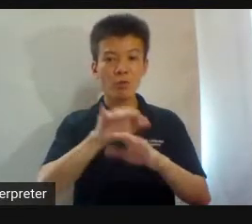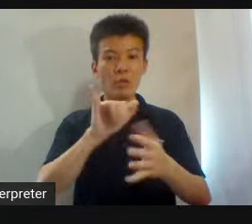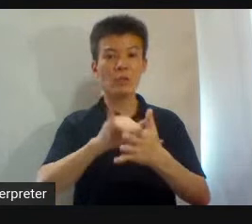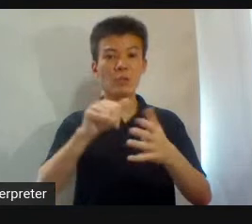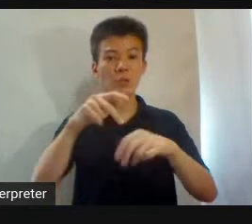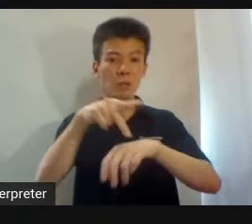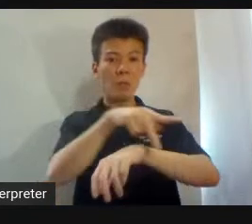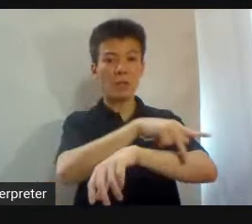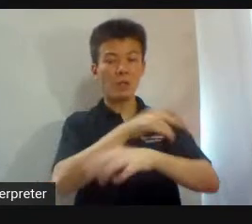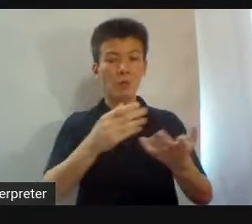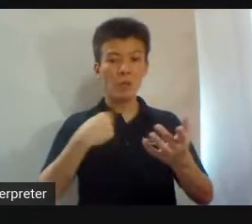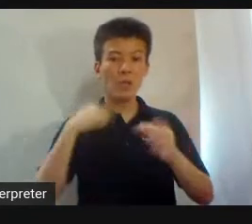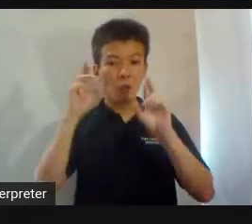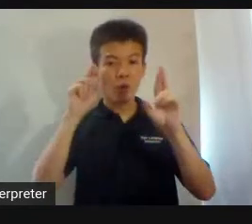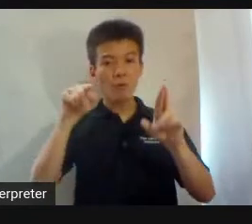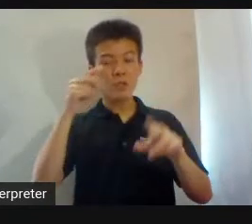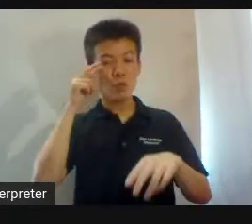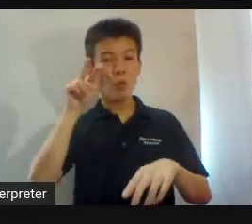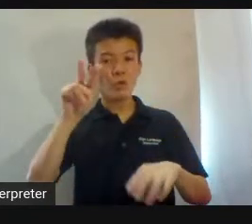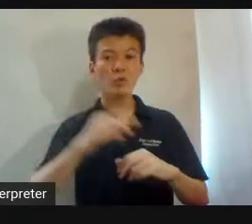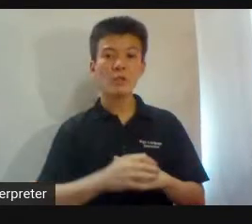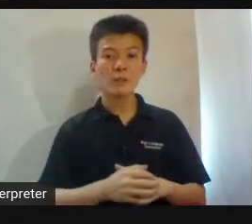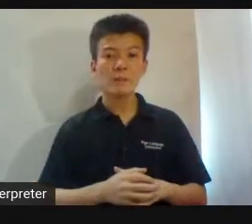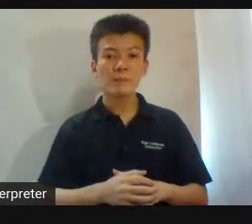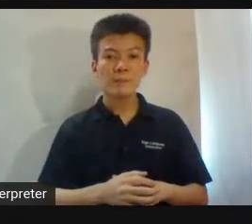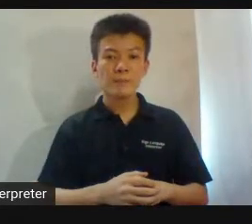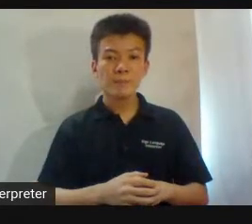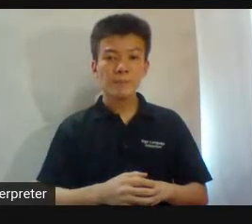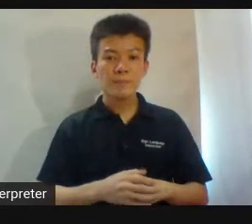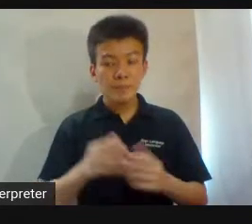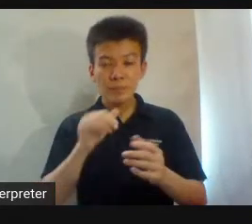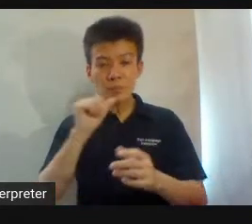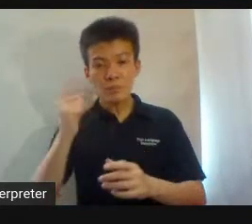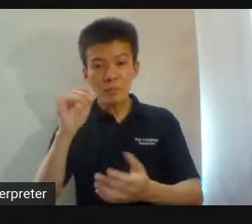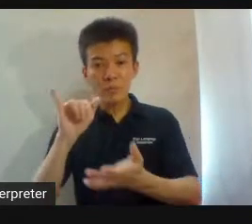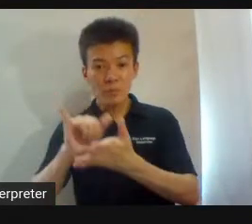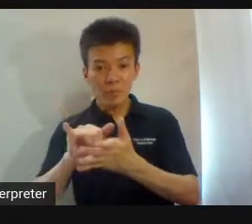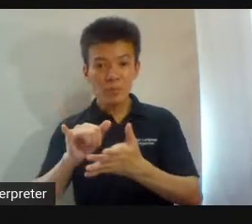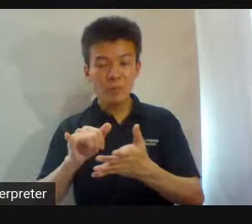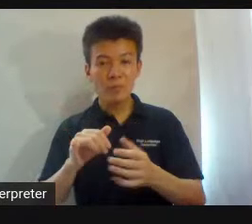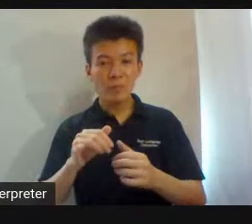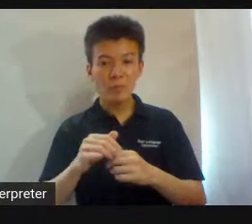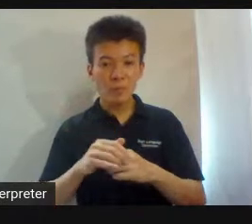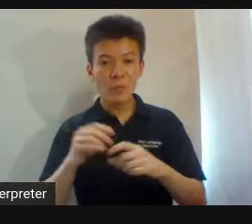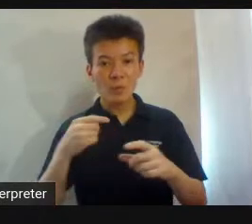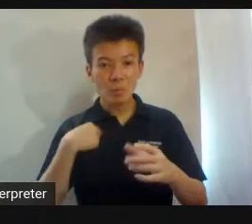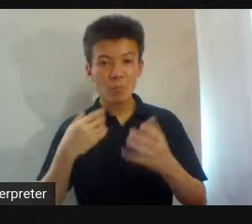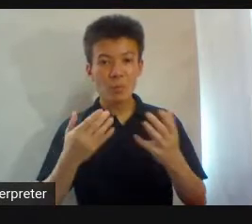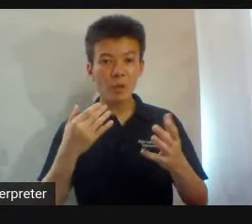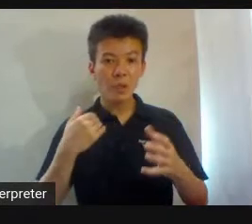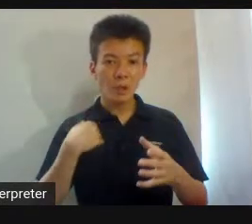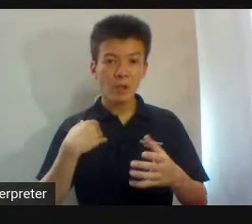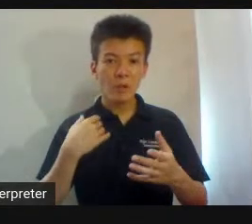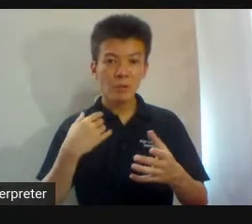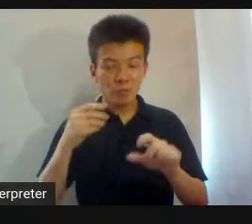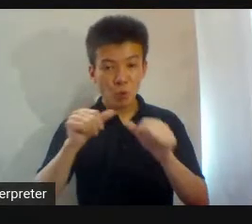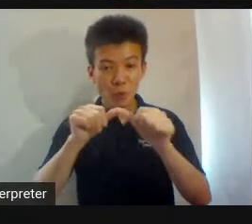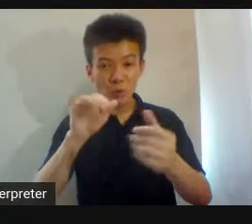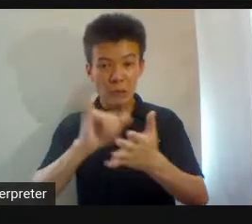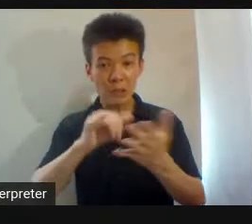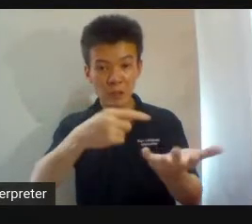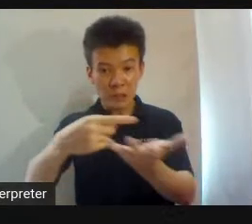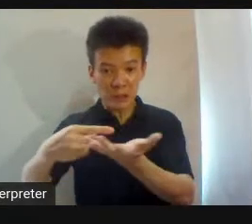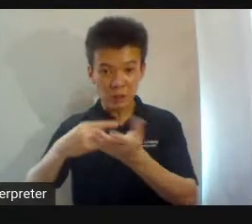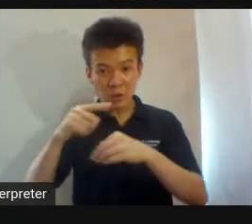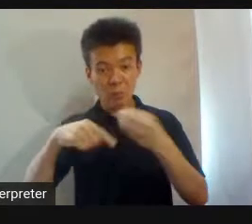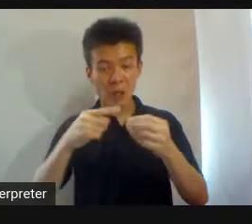panel, and probably I hope he's watching, yeah. And apart from that, I think Pranella, we can maybe continue the discussions